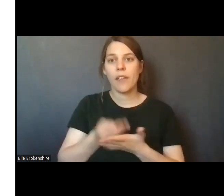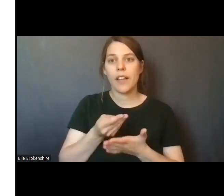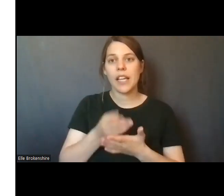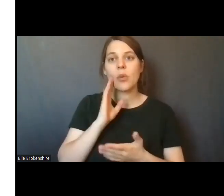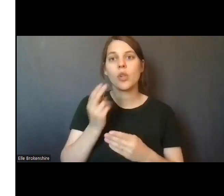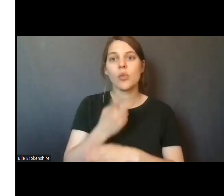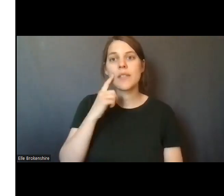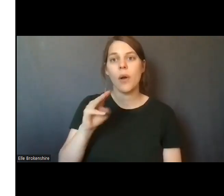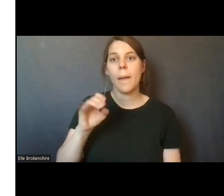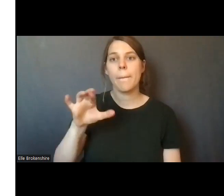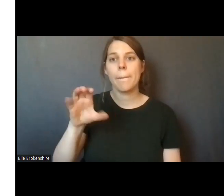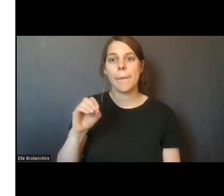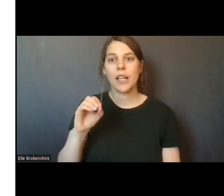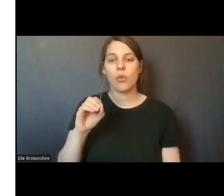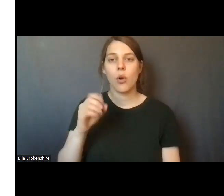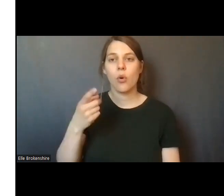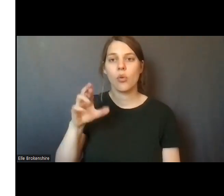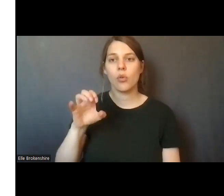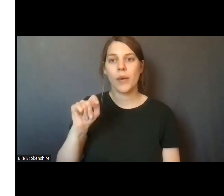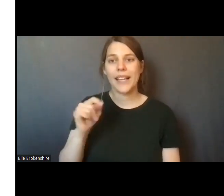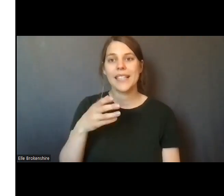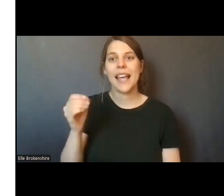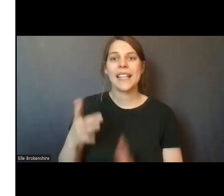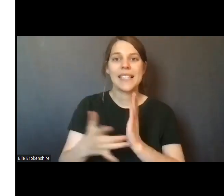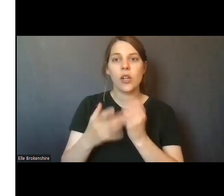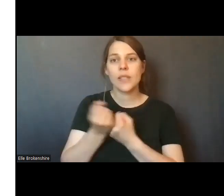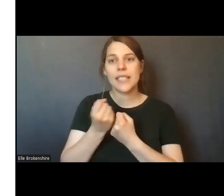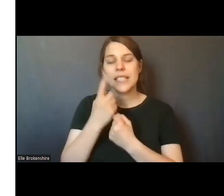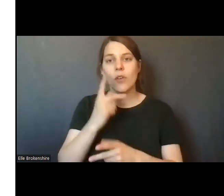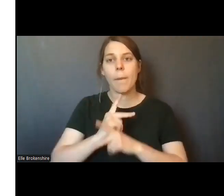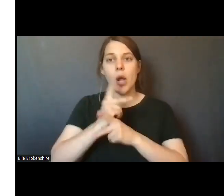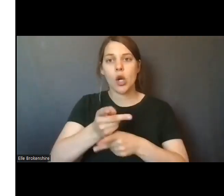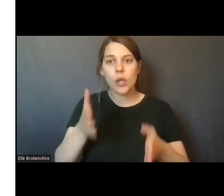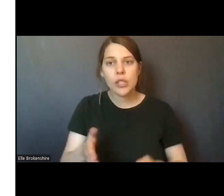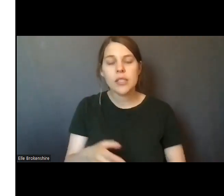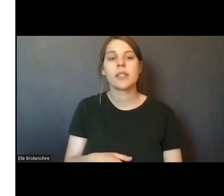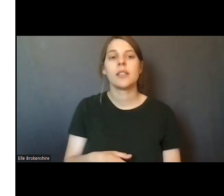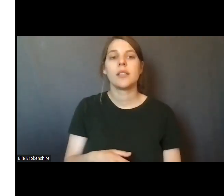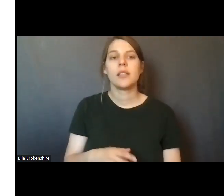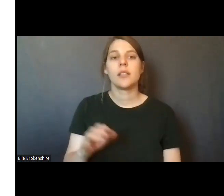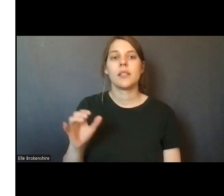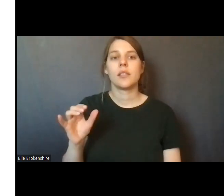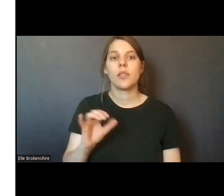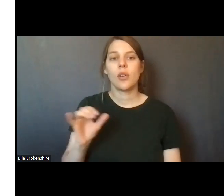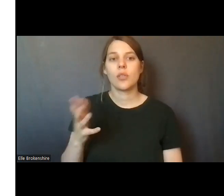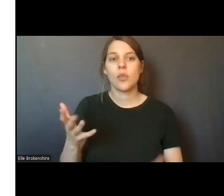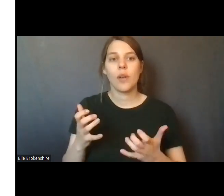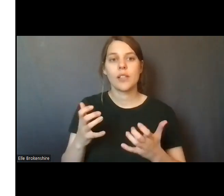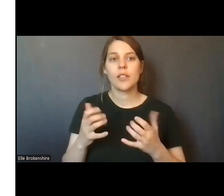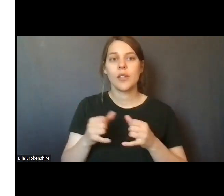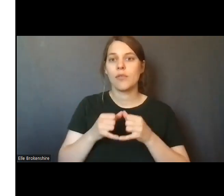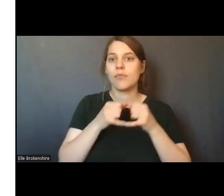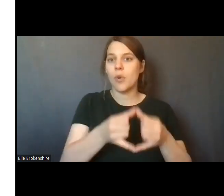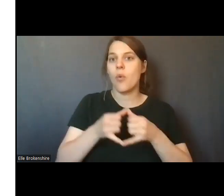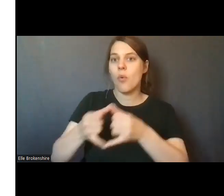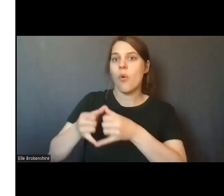microgrants and technical assistance for borrowers. There are other CDFIs in Pittsburgh that also received awards. I want to congratulate them. And the city as a